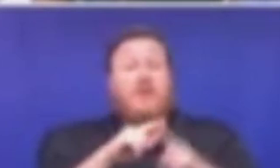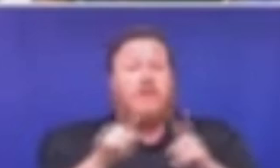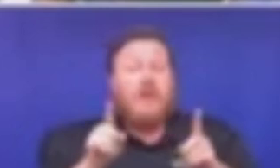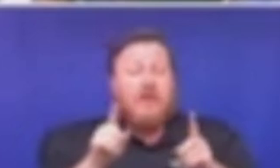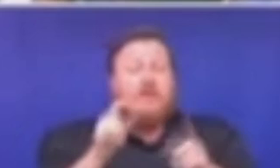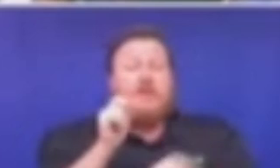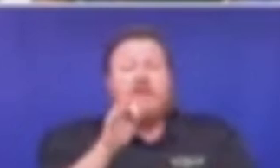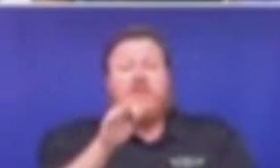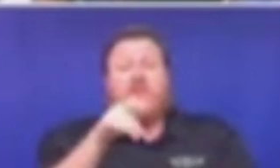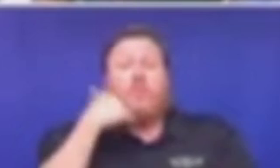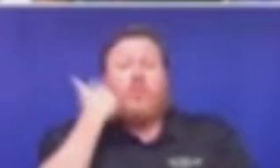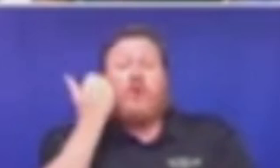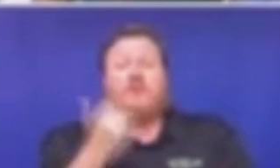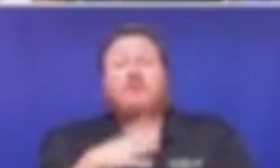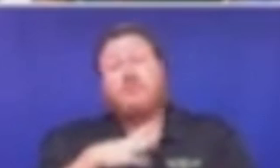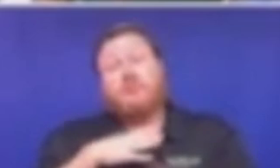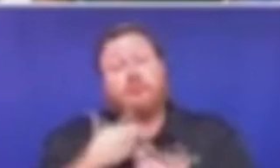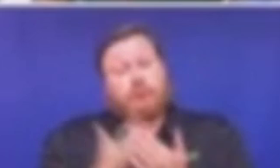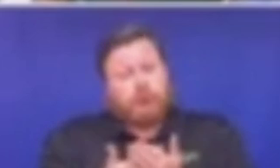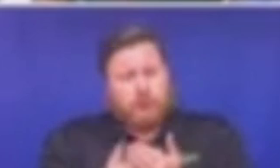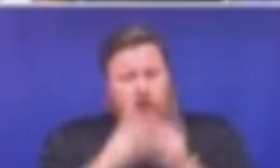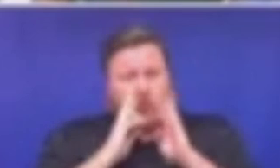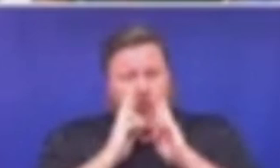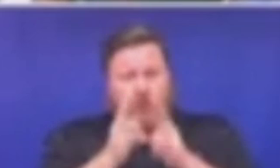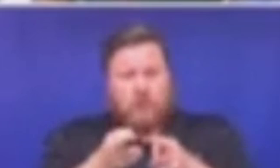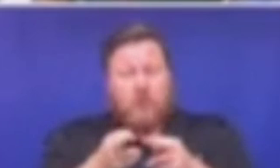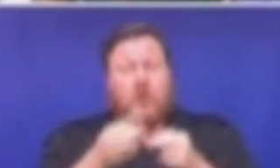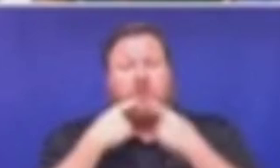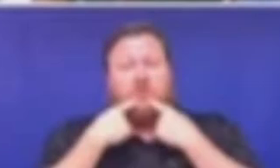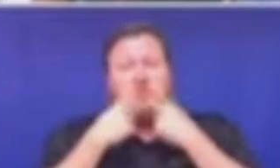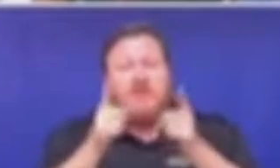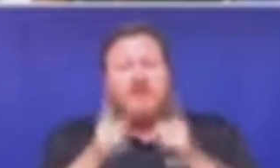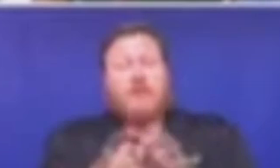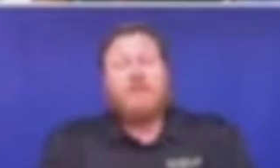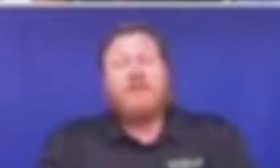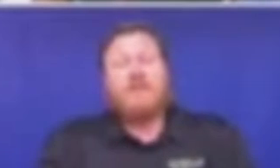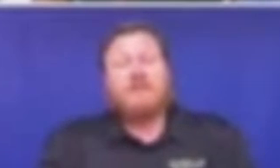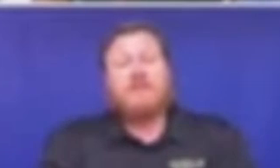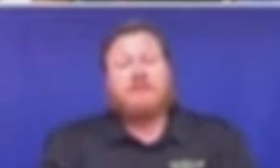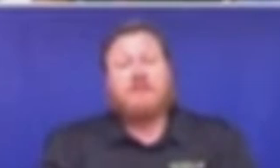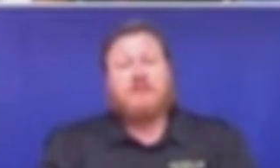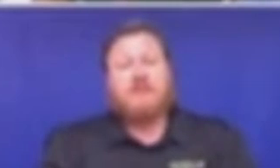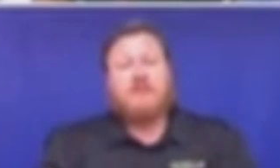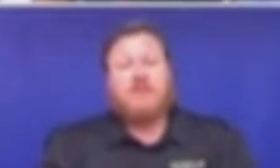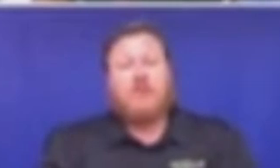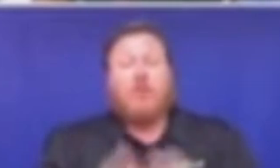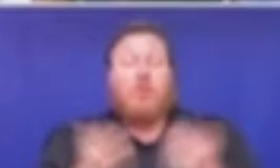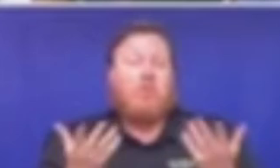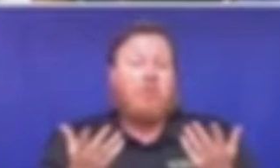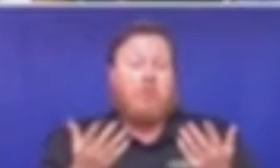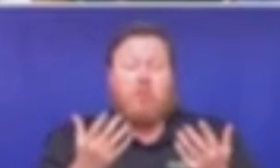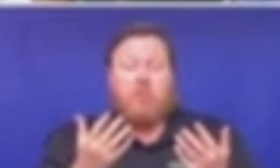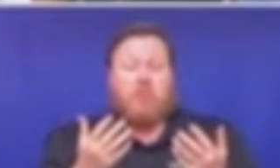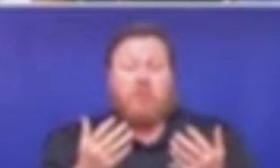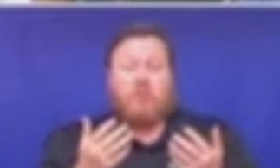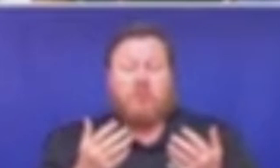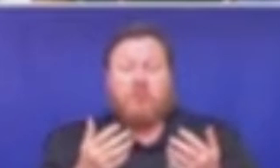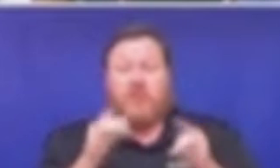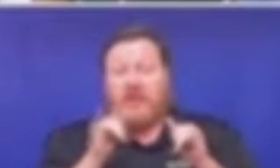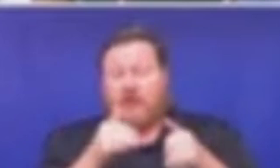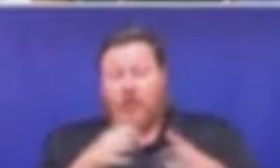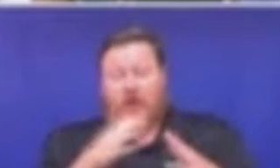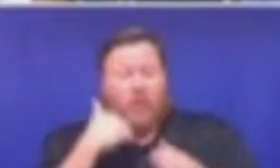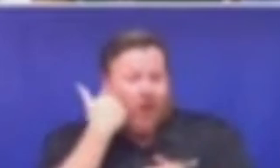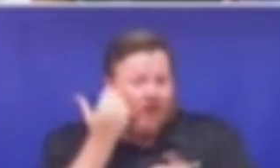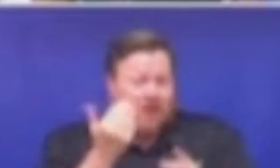so wish, you may respond to the statement, whether is it of intent or what, I don't know,